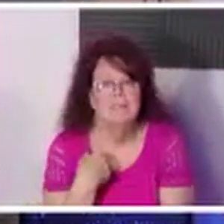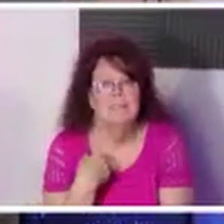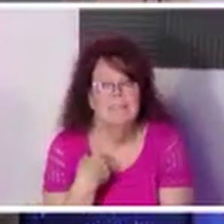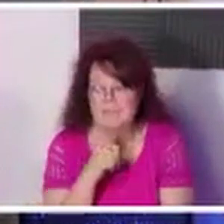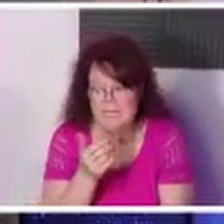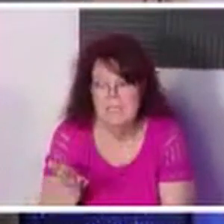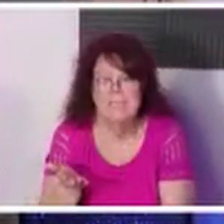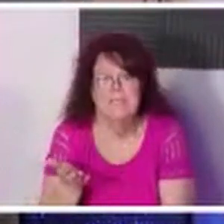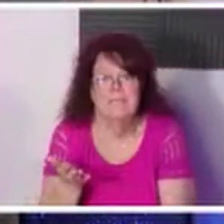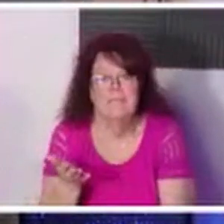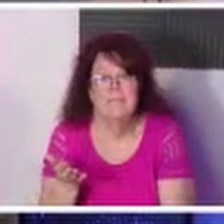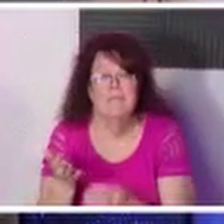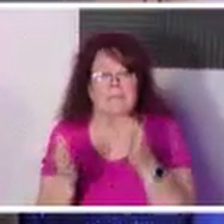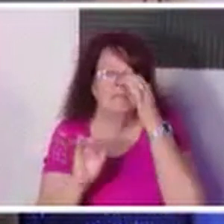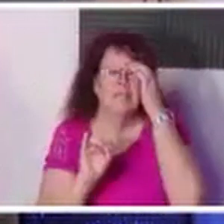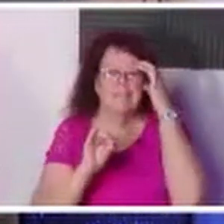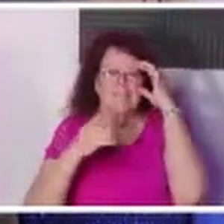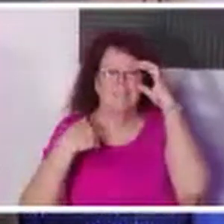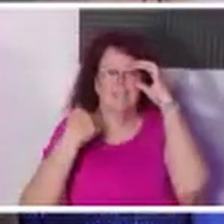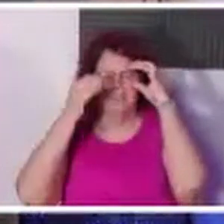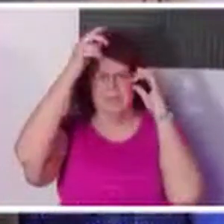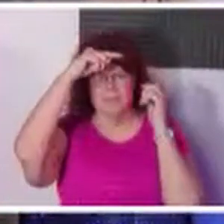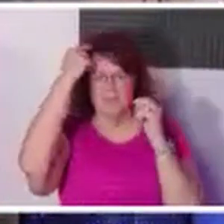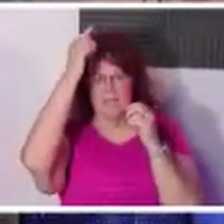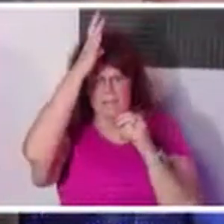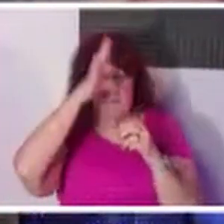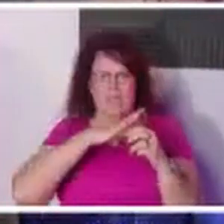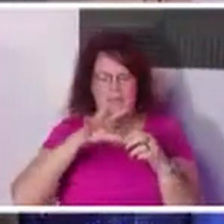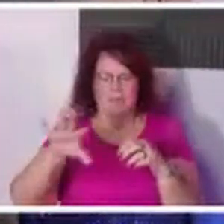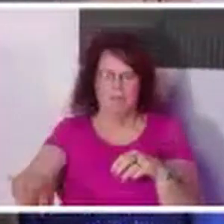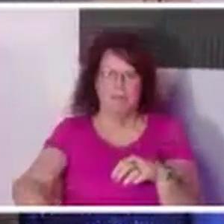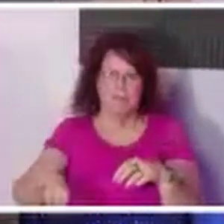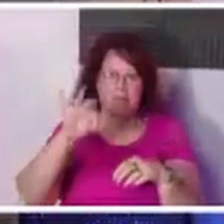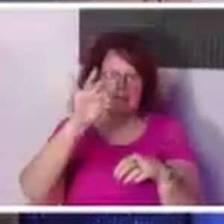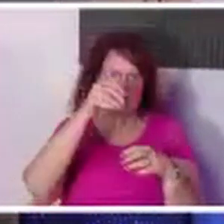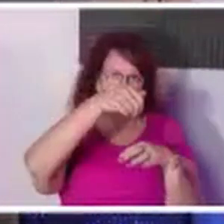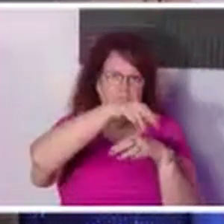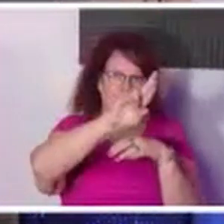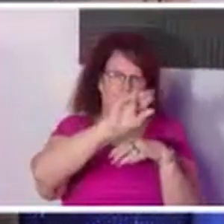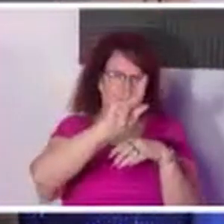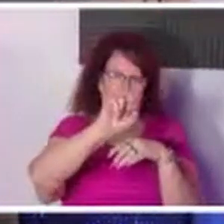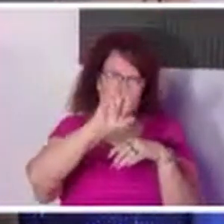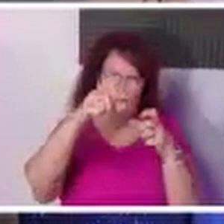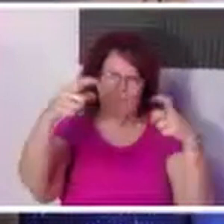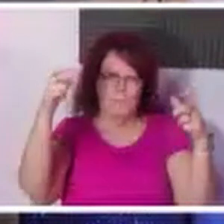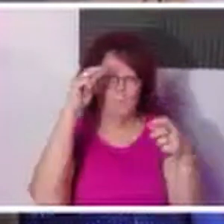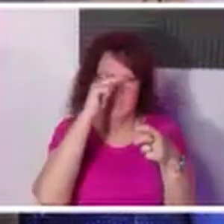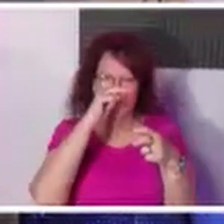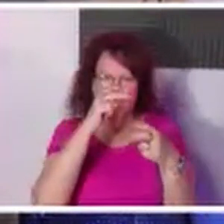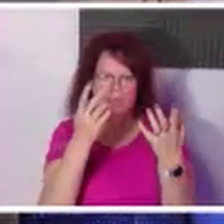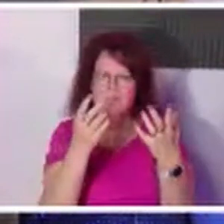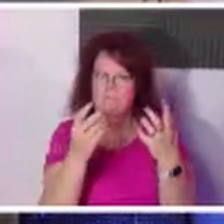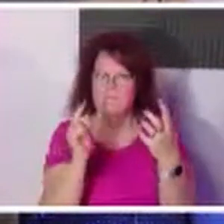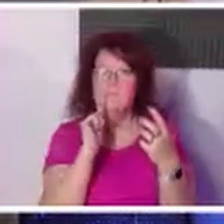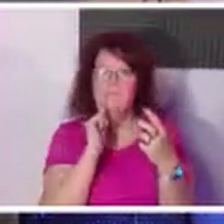But as a young black man, he was picked up. He was sent to Rikers. If you know anything about